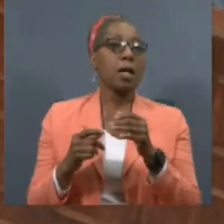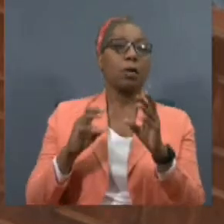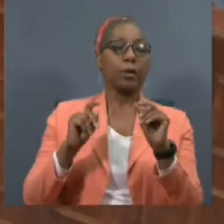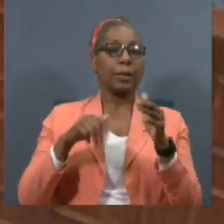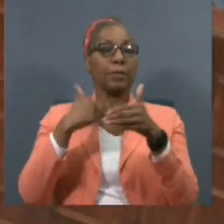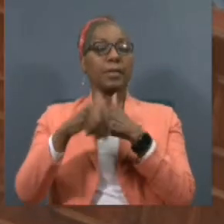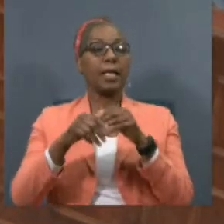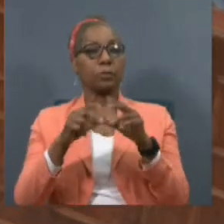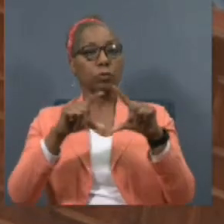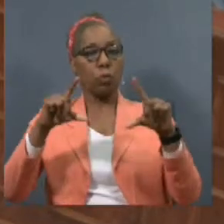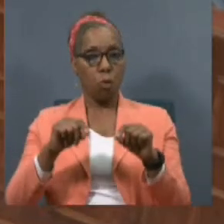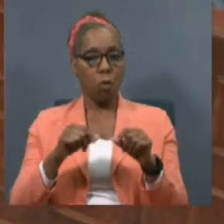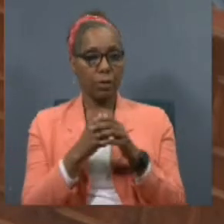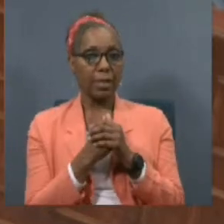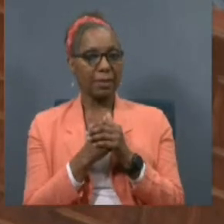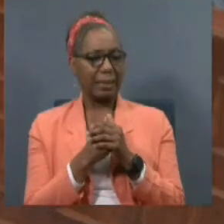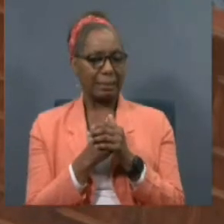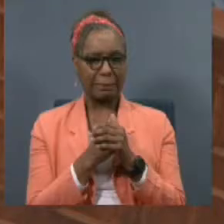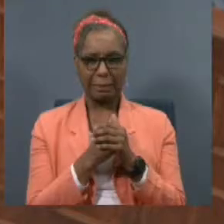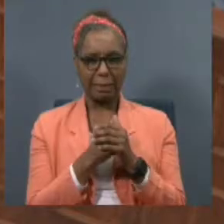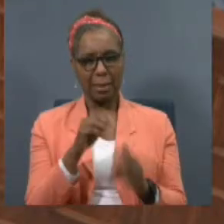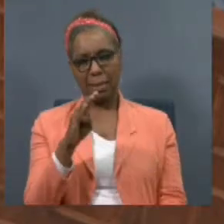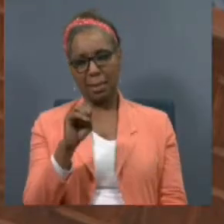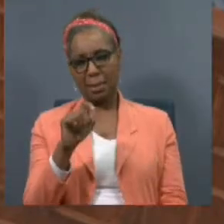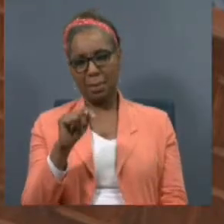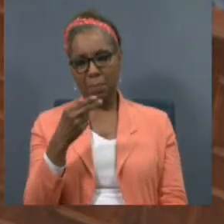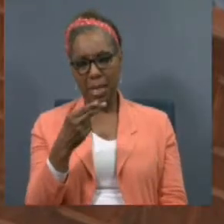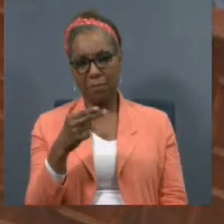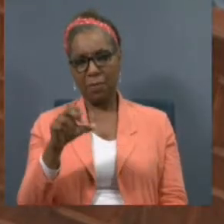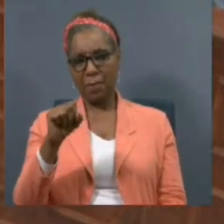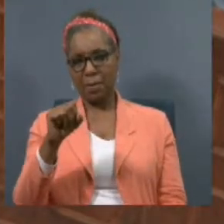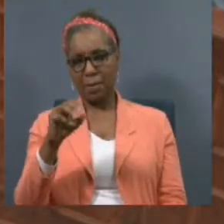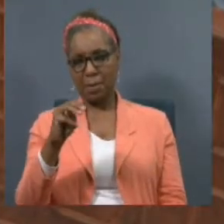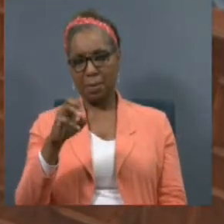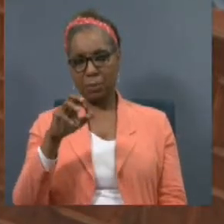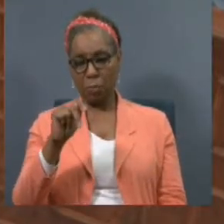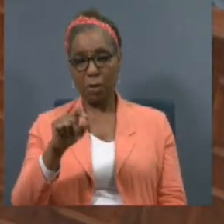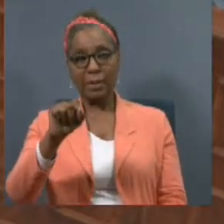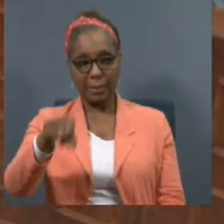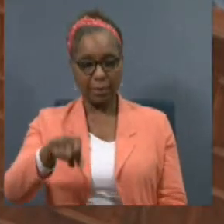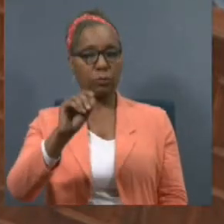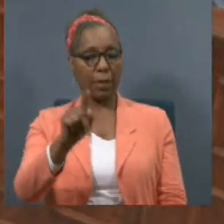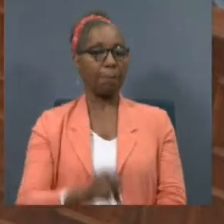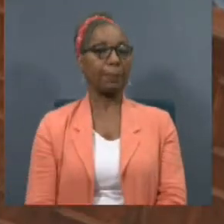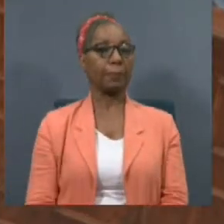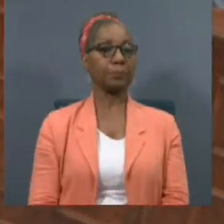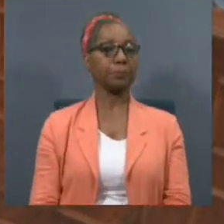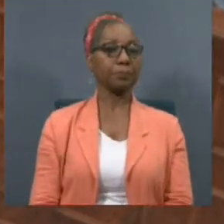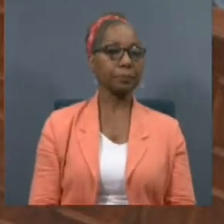next card is it Beth Smart? Yes.